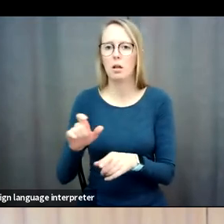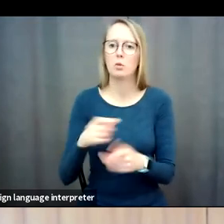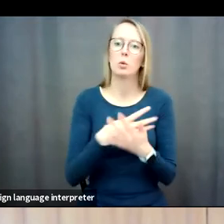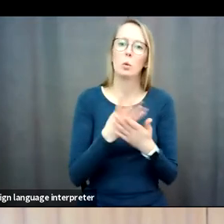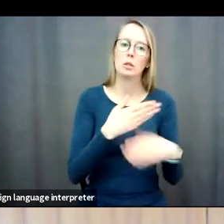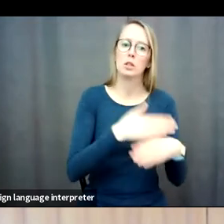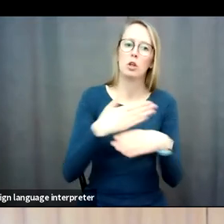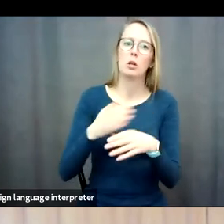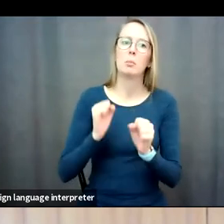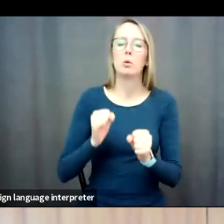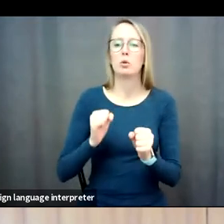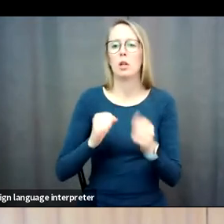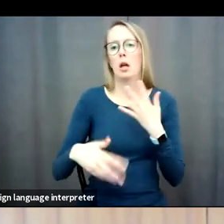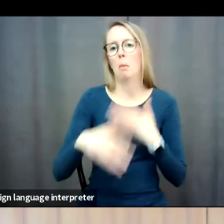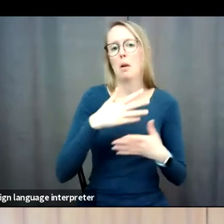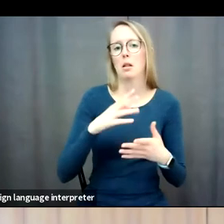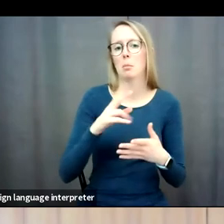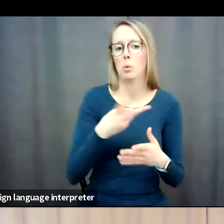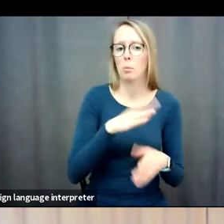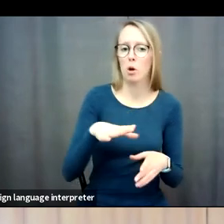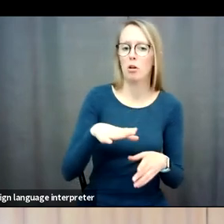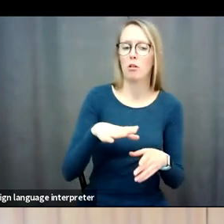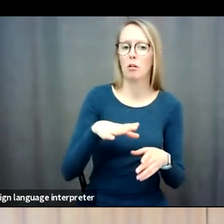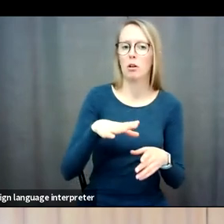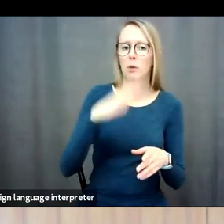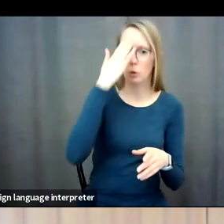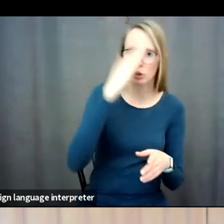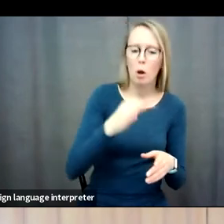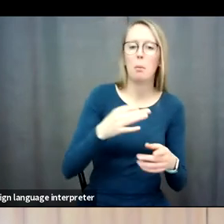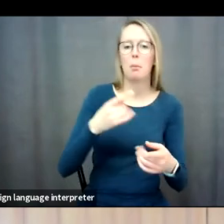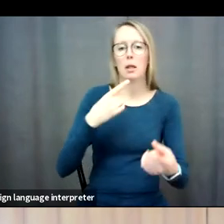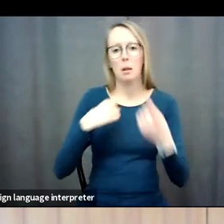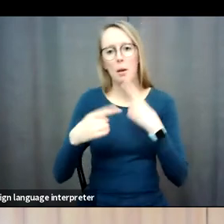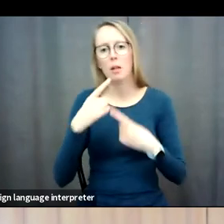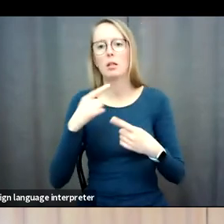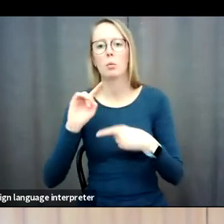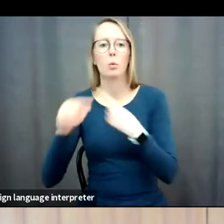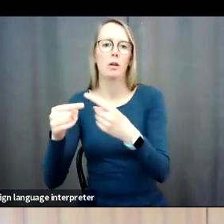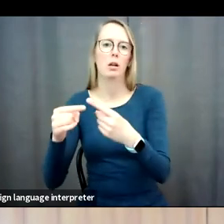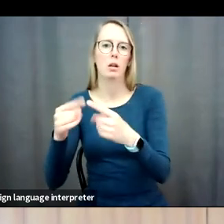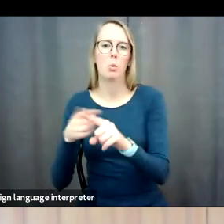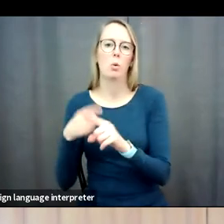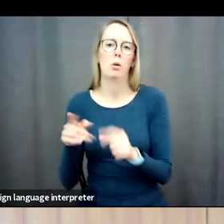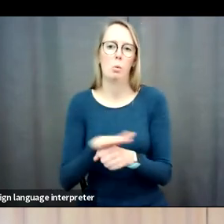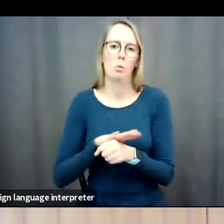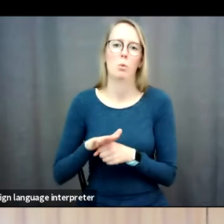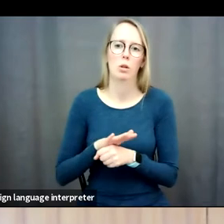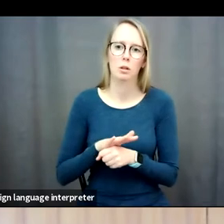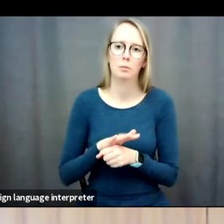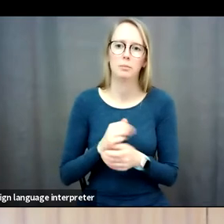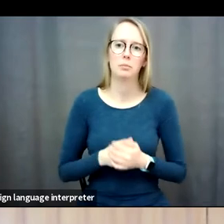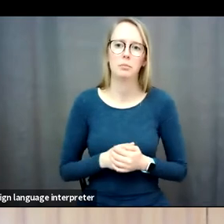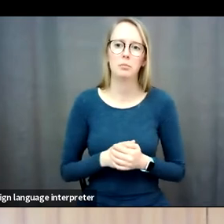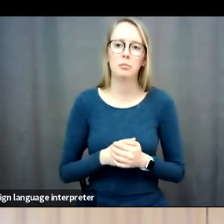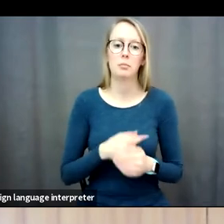and youth in both knowledge sharing, debate, and method development in the field. In the process of